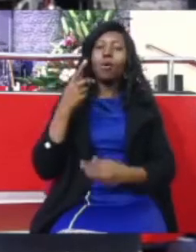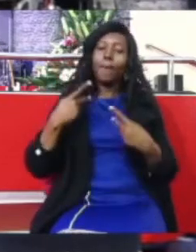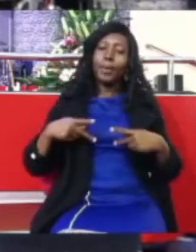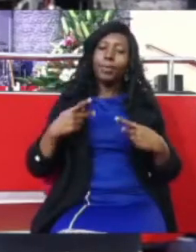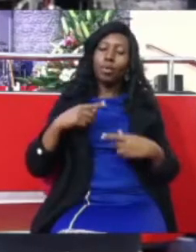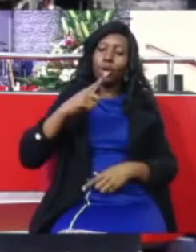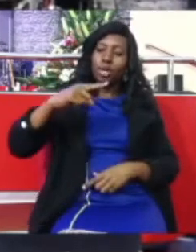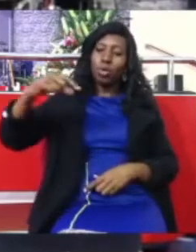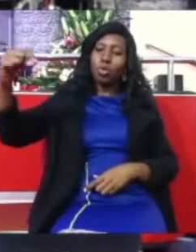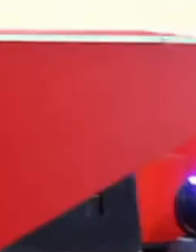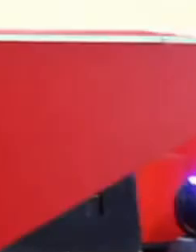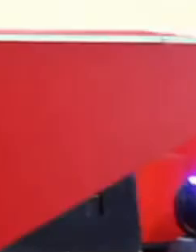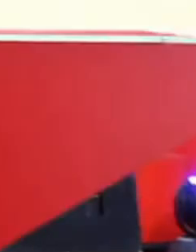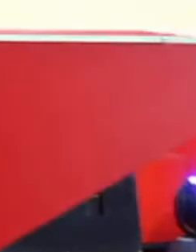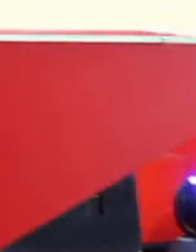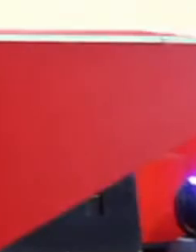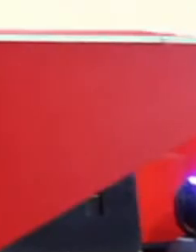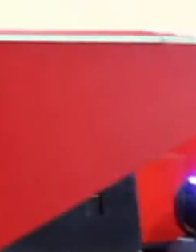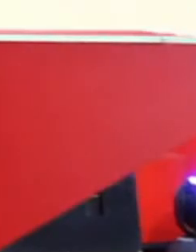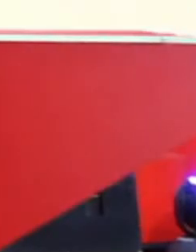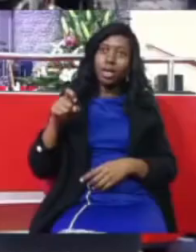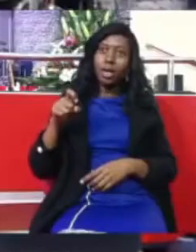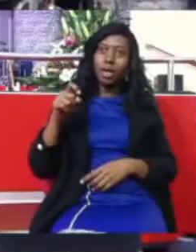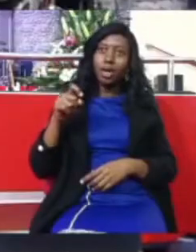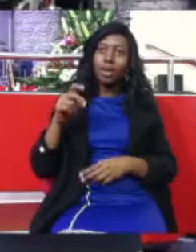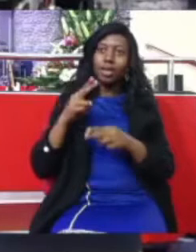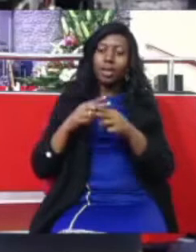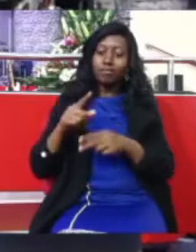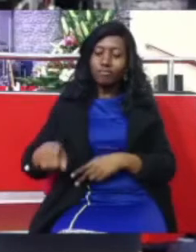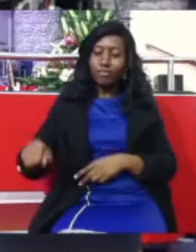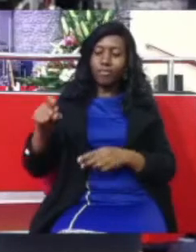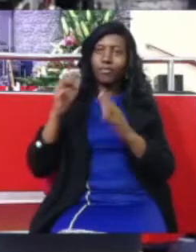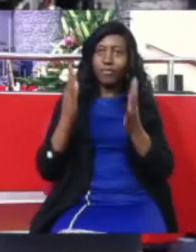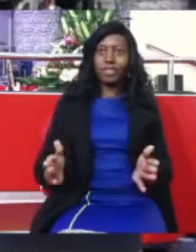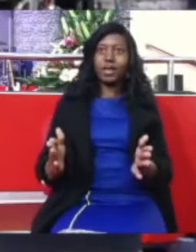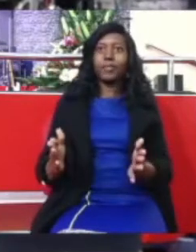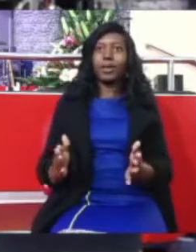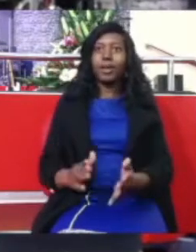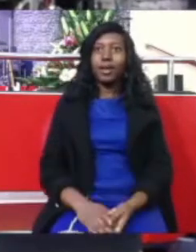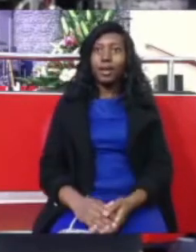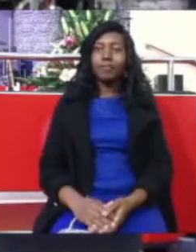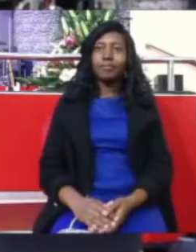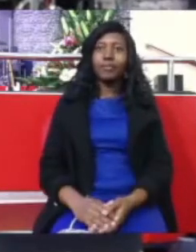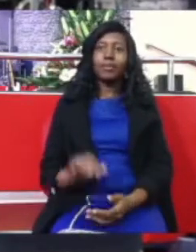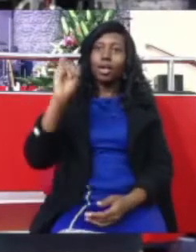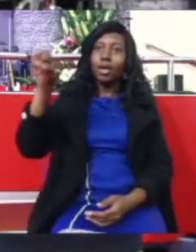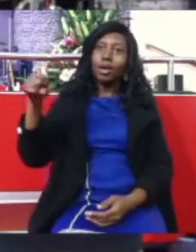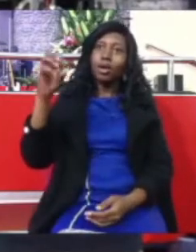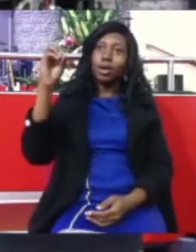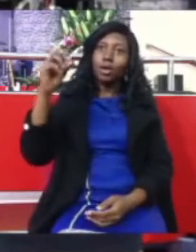Bible calls them fishermen. Many times we call Kina Peter and John fishermen because that was their trade. That was